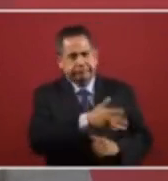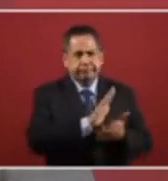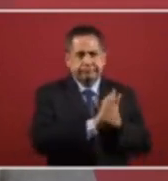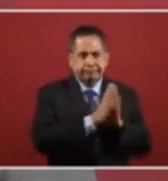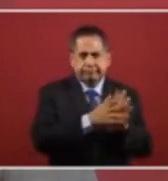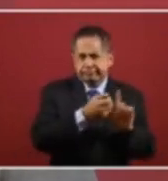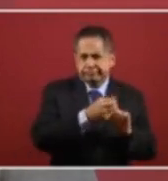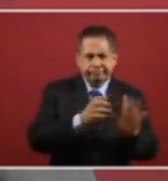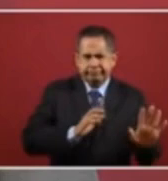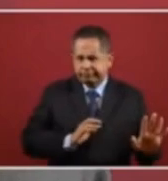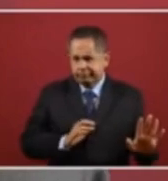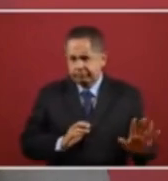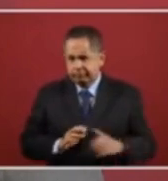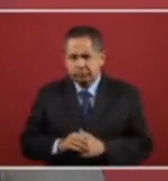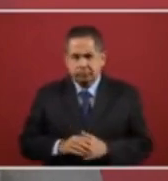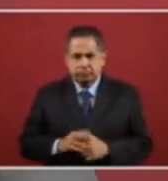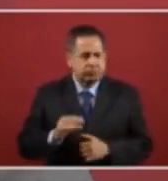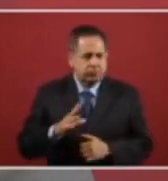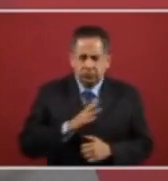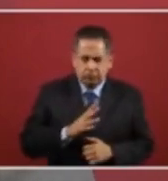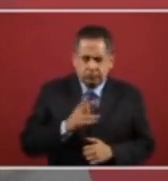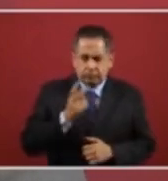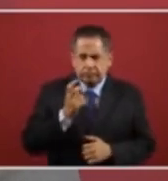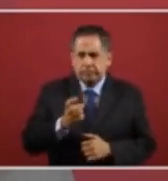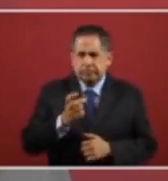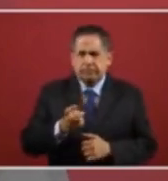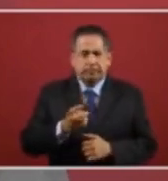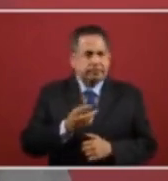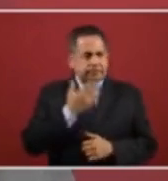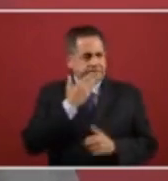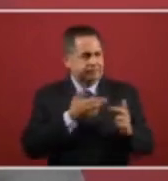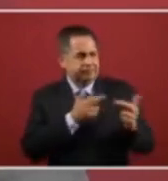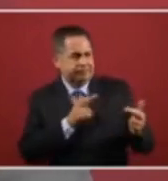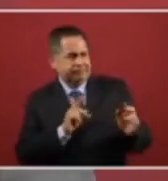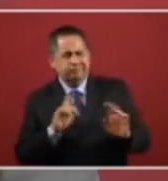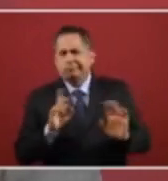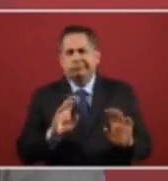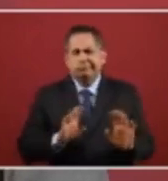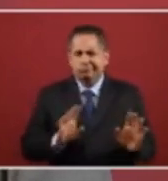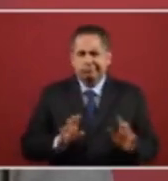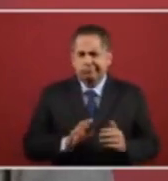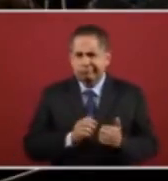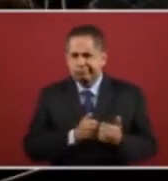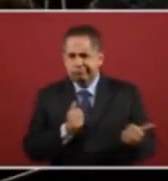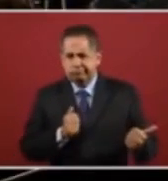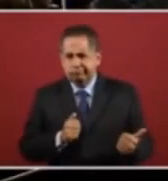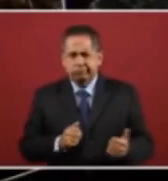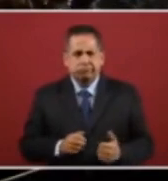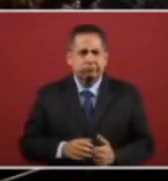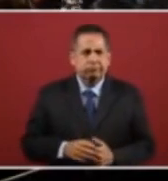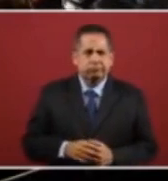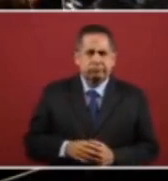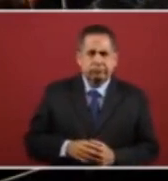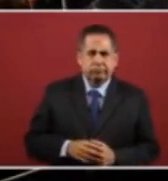the way they were saying it. No, we do not have that relation with them.